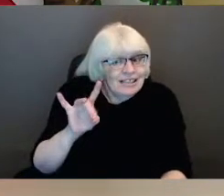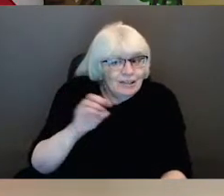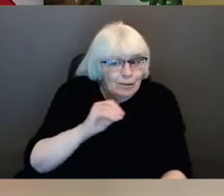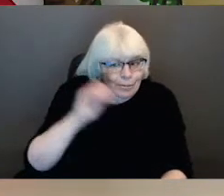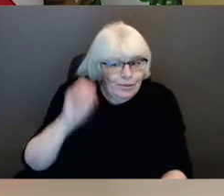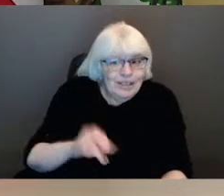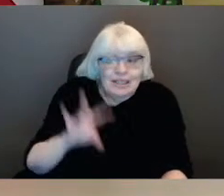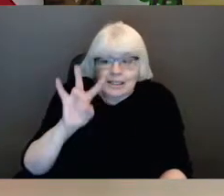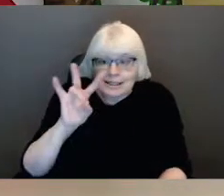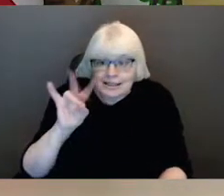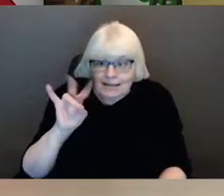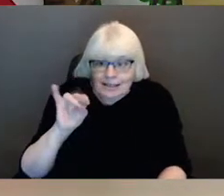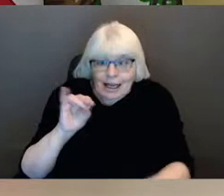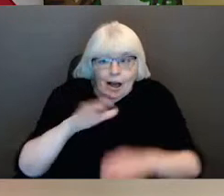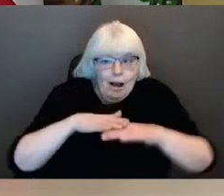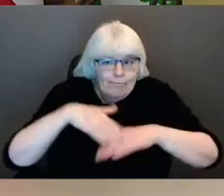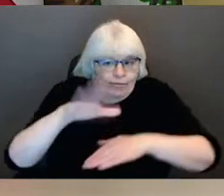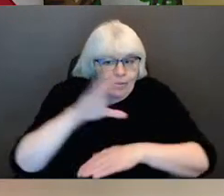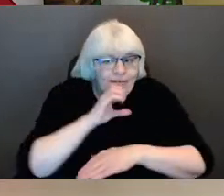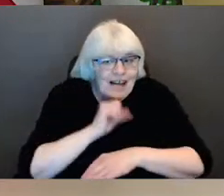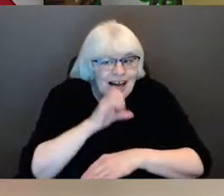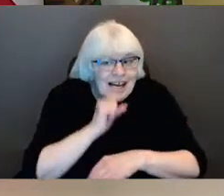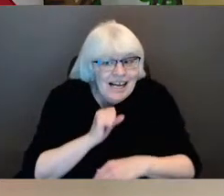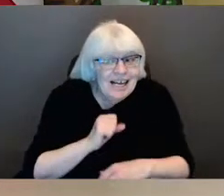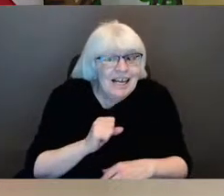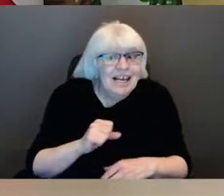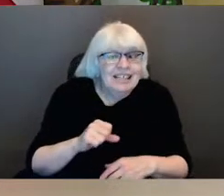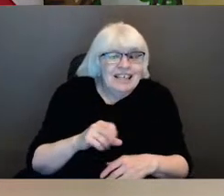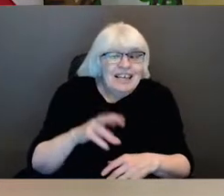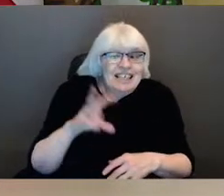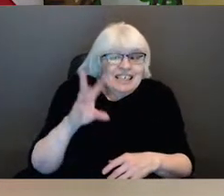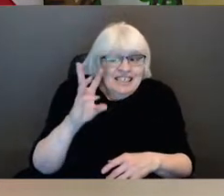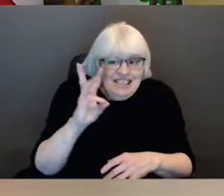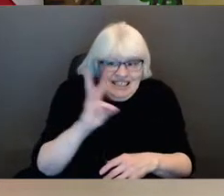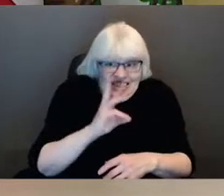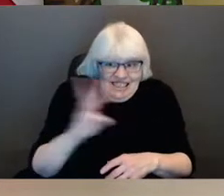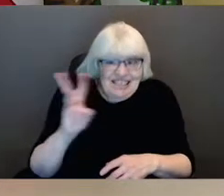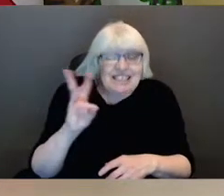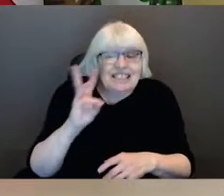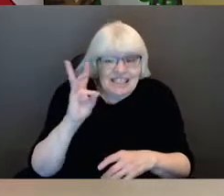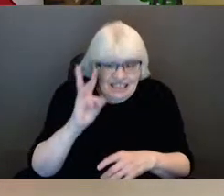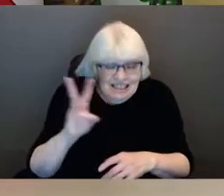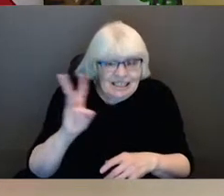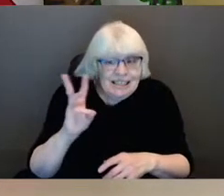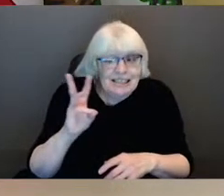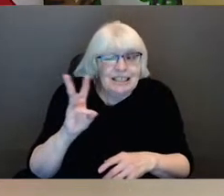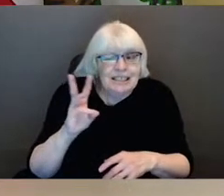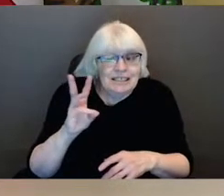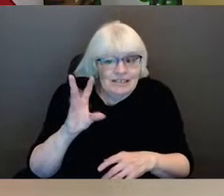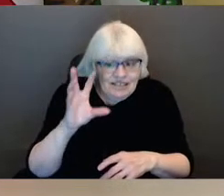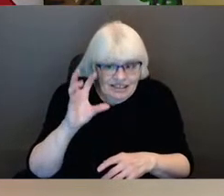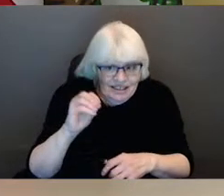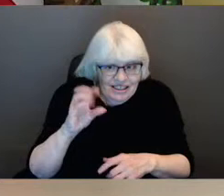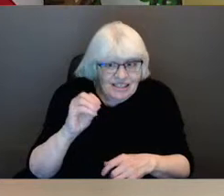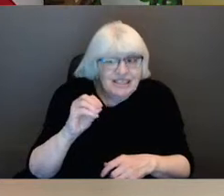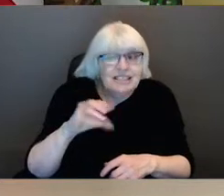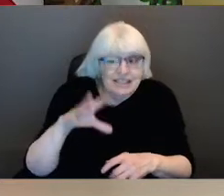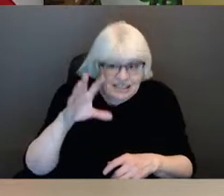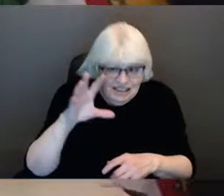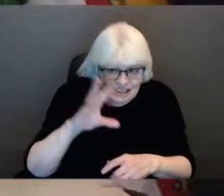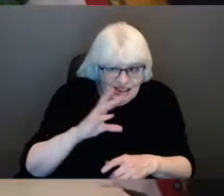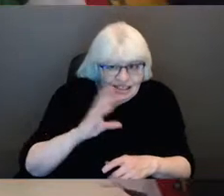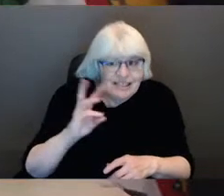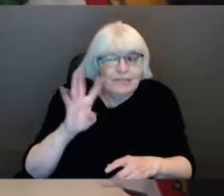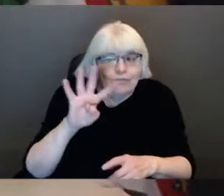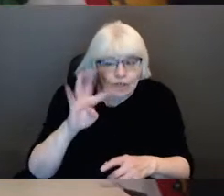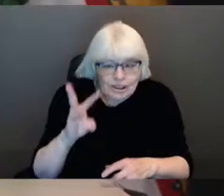66% of those in their 60s who've had their boosters, and 46% of those in their 50s who've had their boosters. And I would